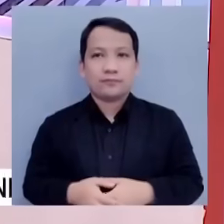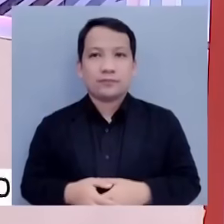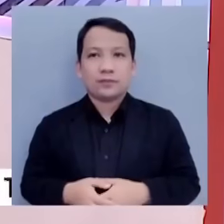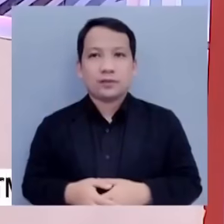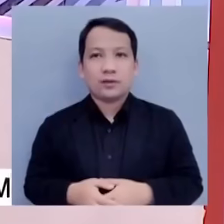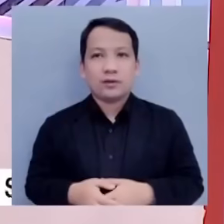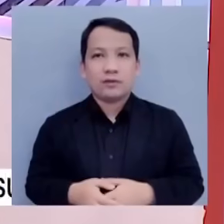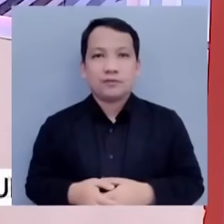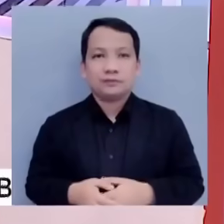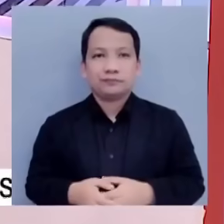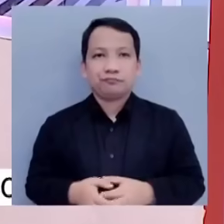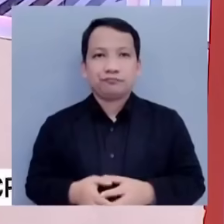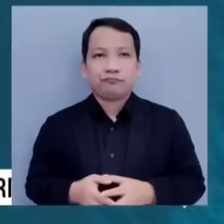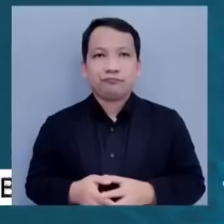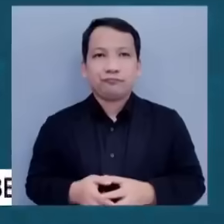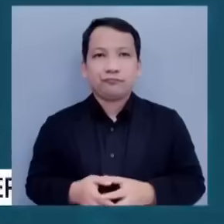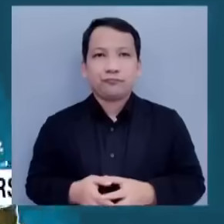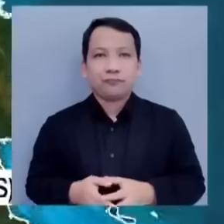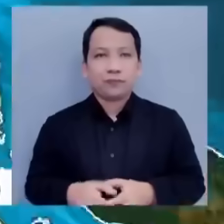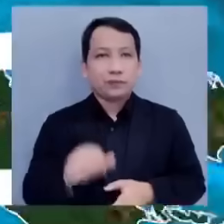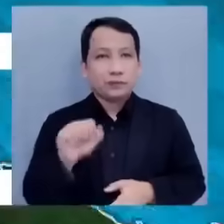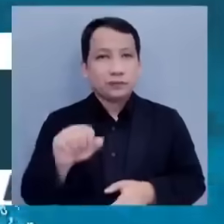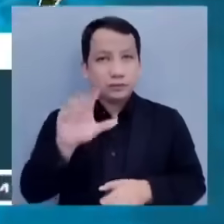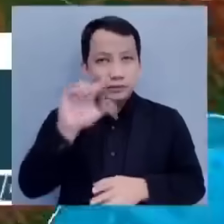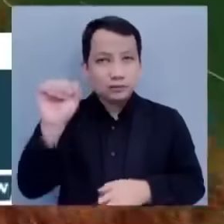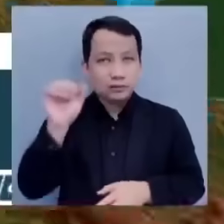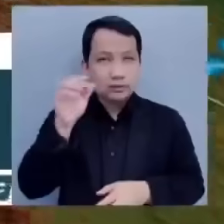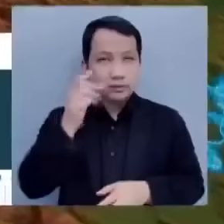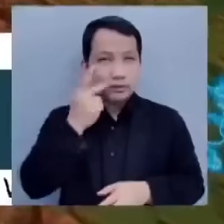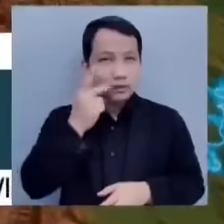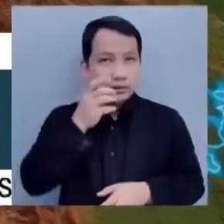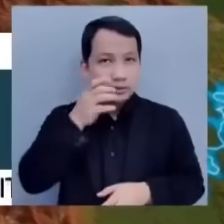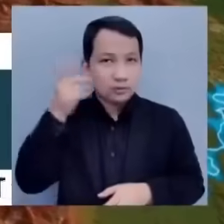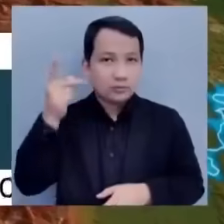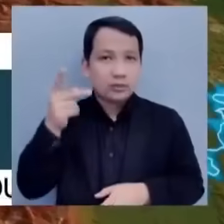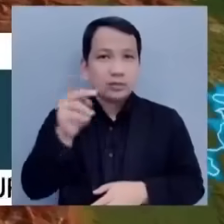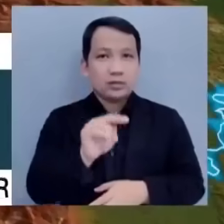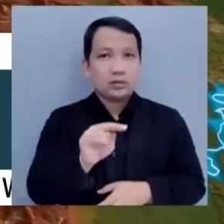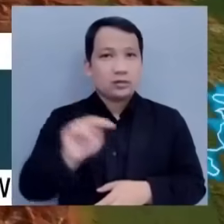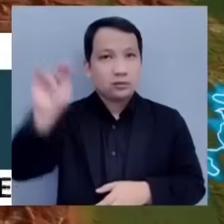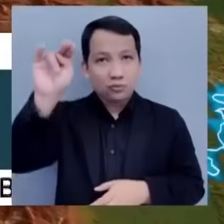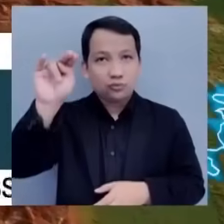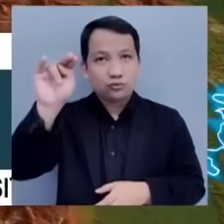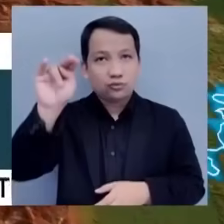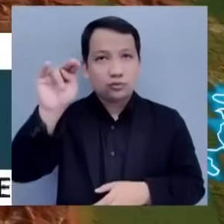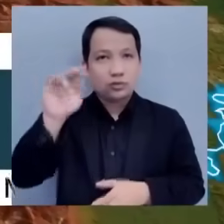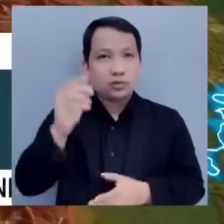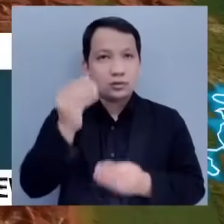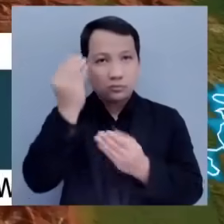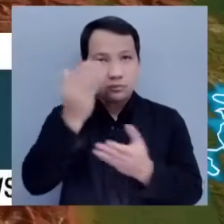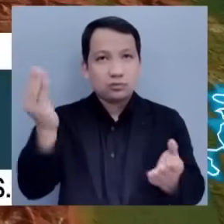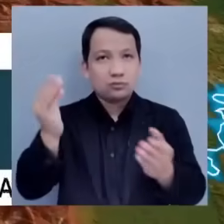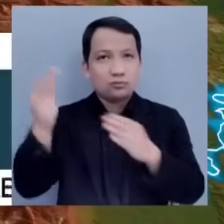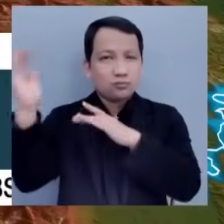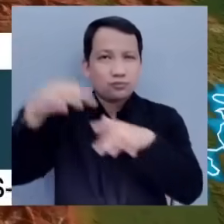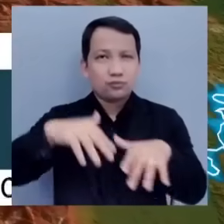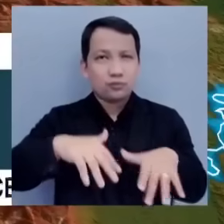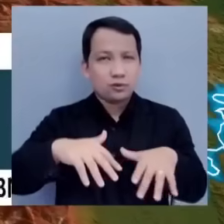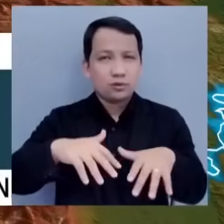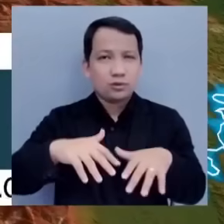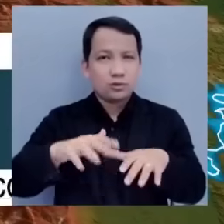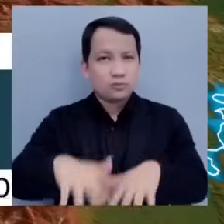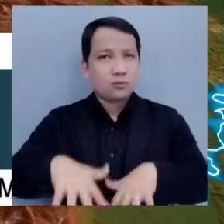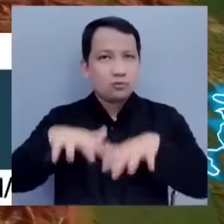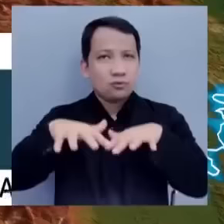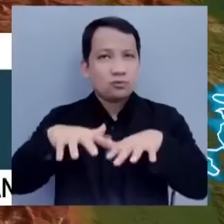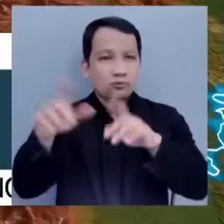you. Yes, Carmina. Farmers in Ilocos Norte are hoping of a much-needed rain brought by tropical